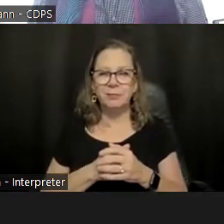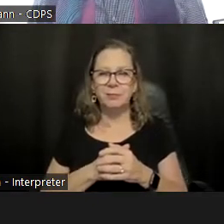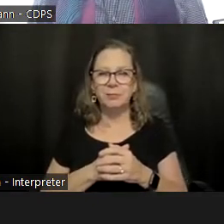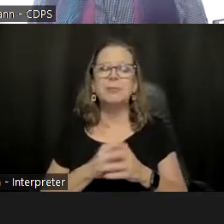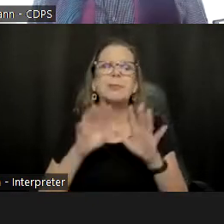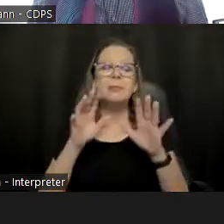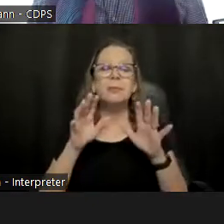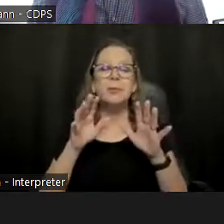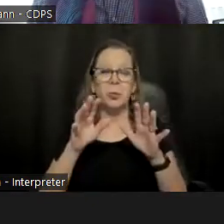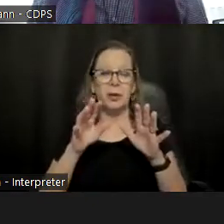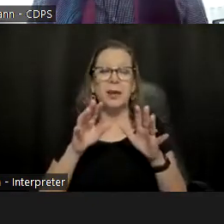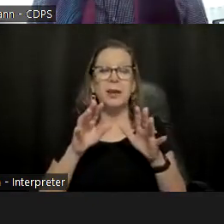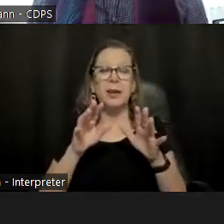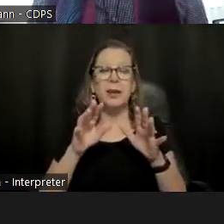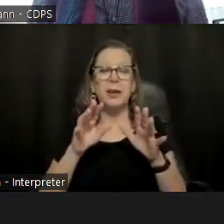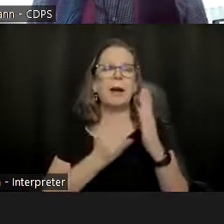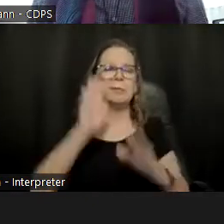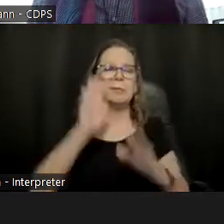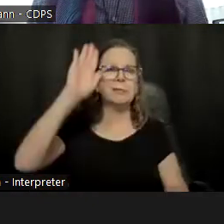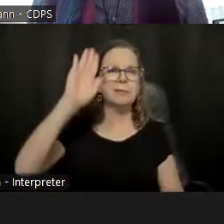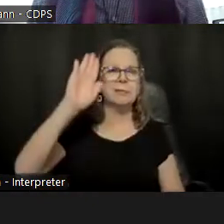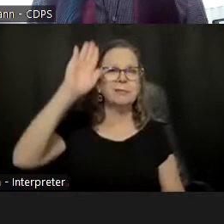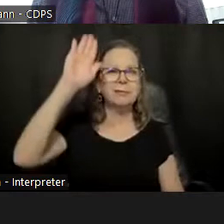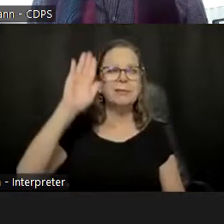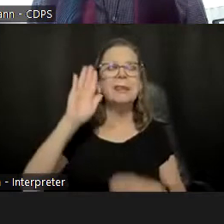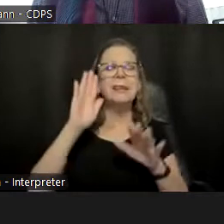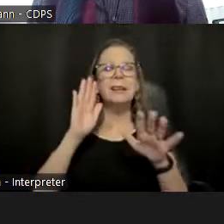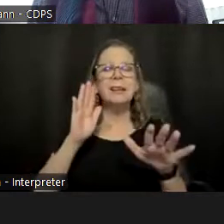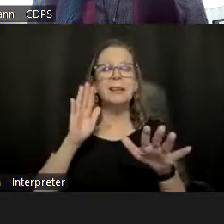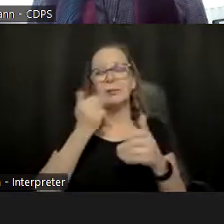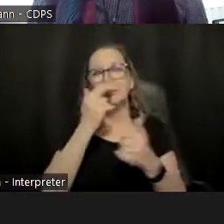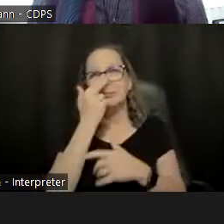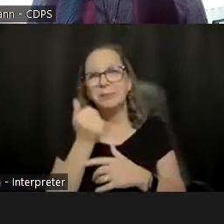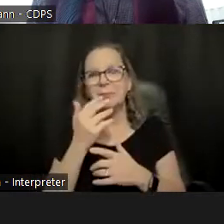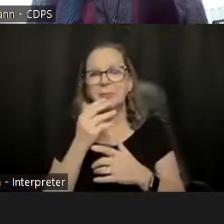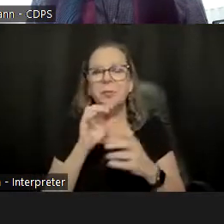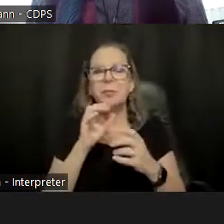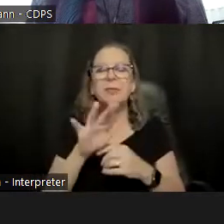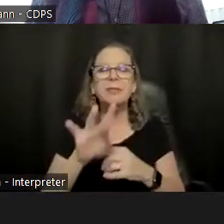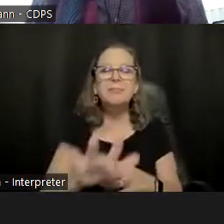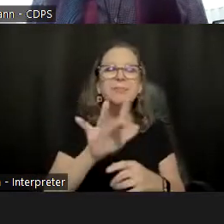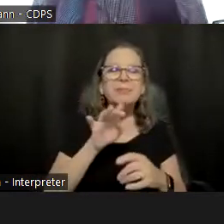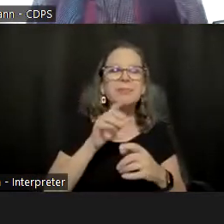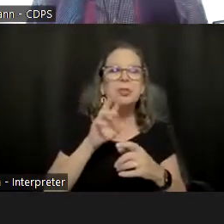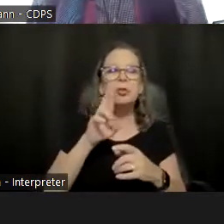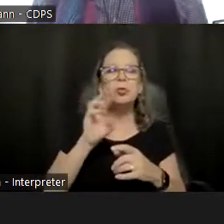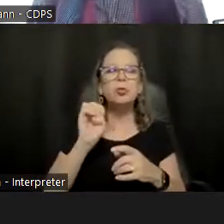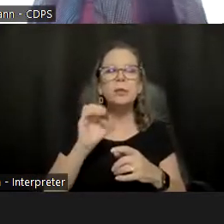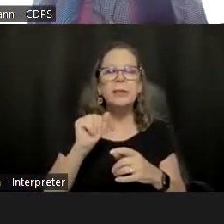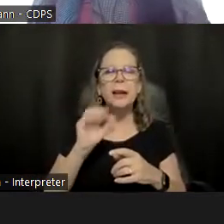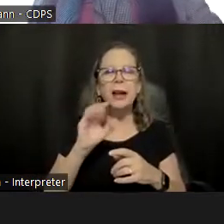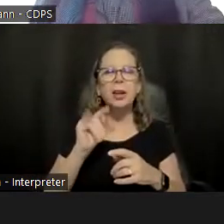By a show of hands, and that's funny, but your emotion or your reaction of a show of